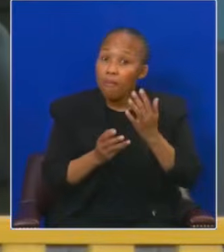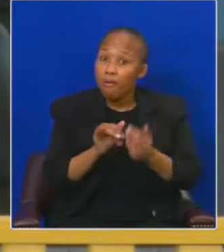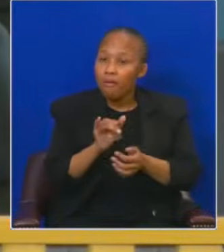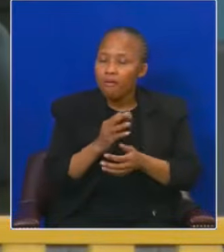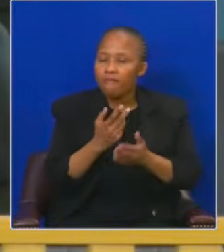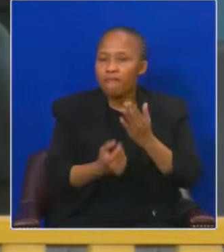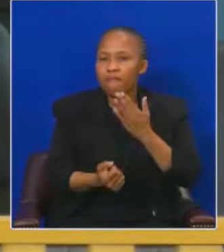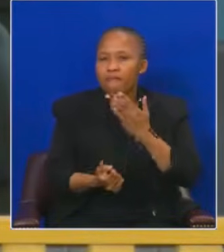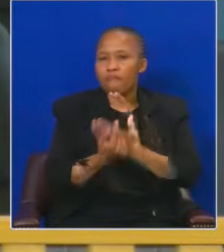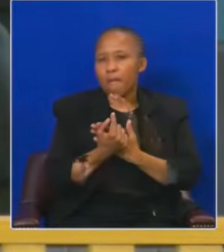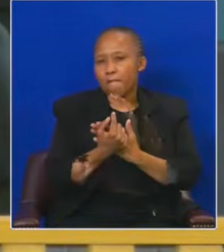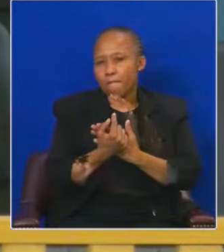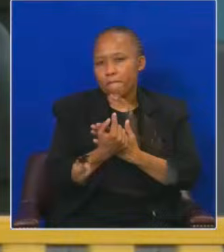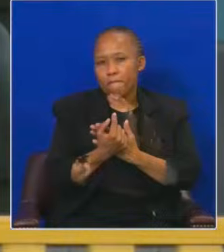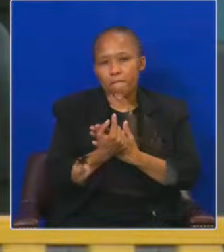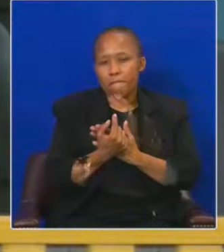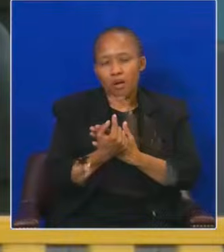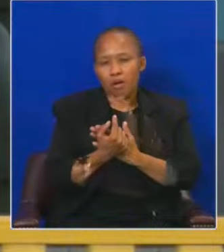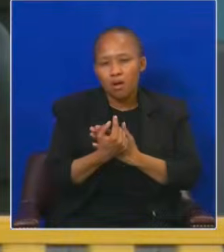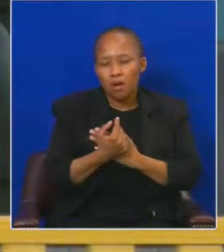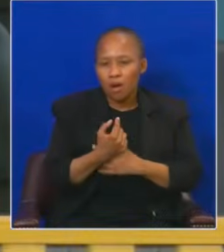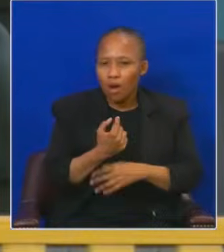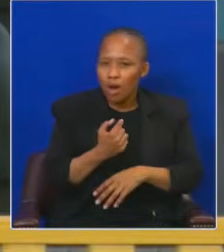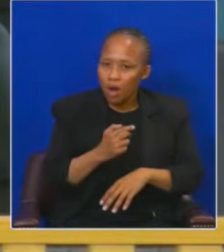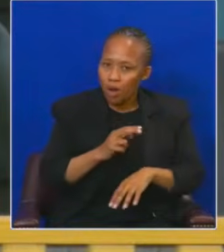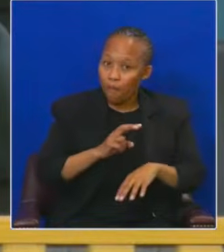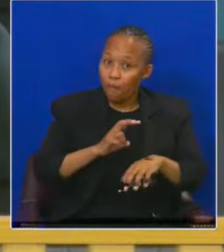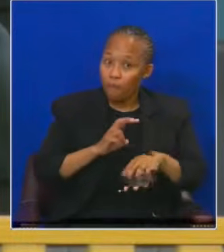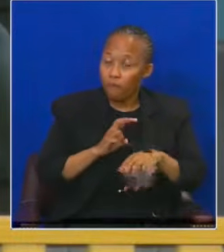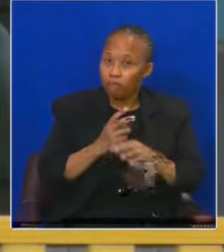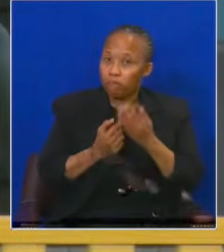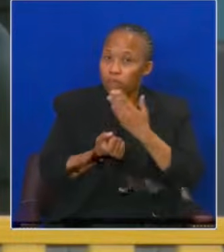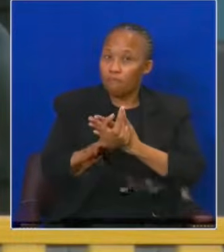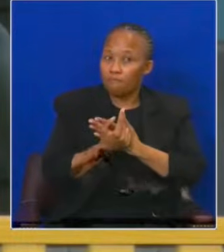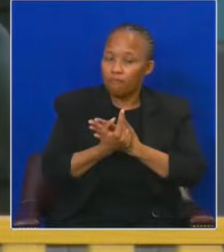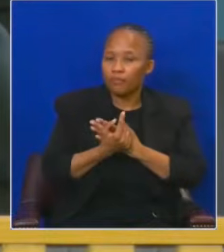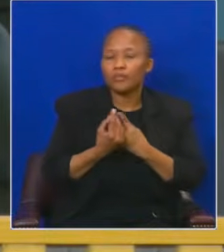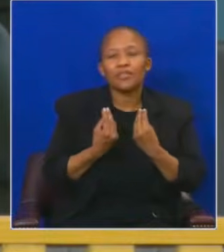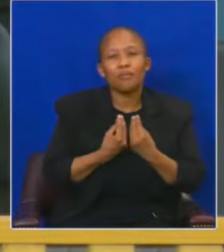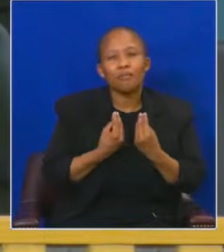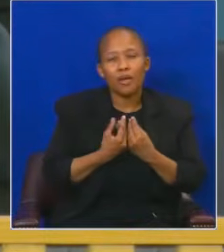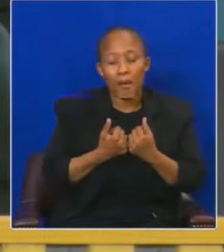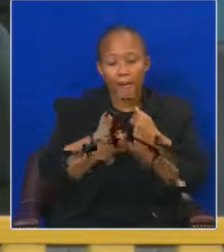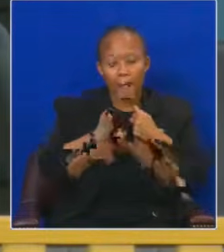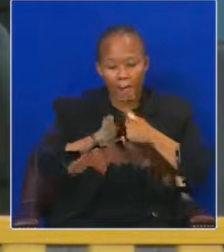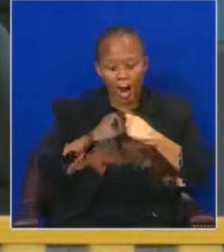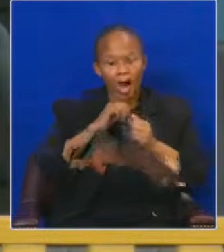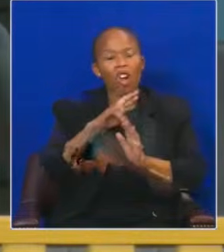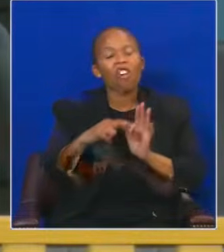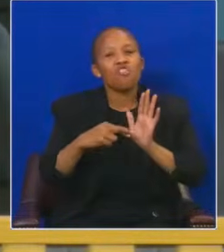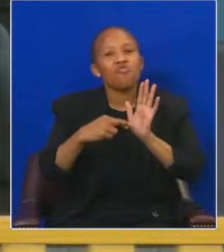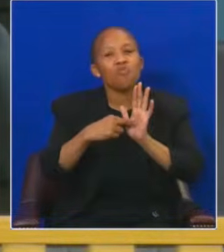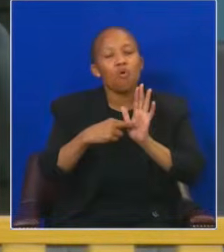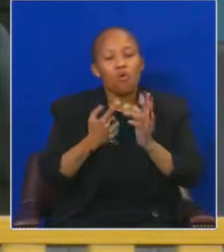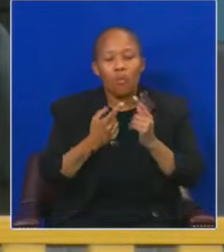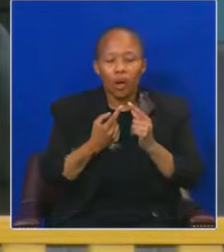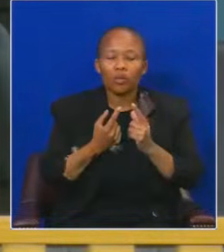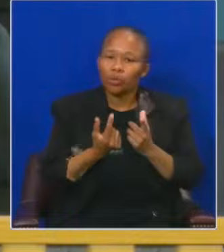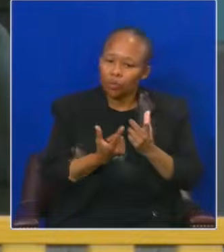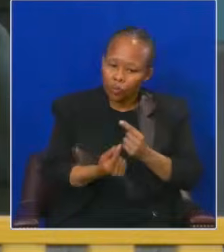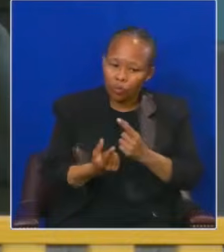detective, my role was to obtain statements as